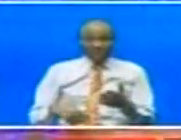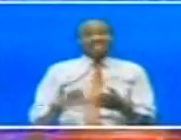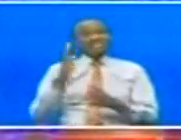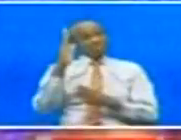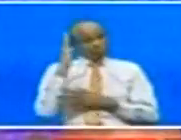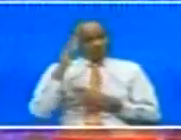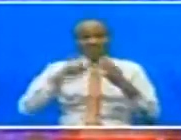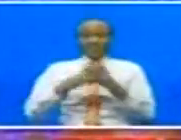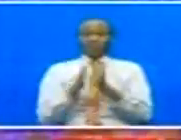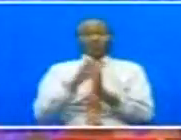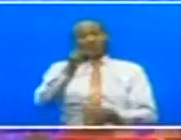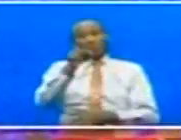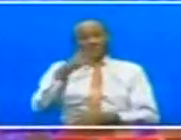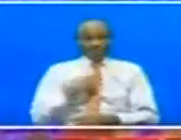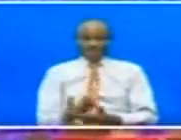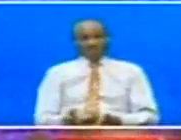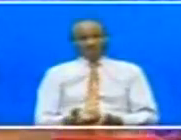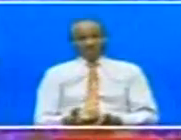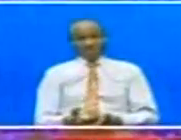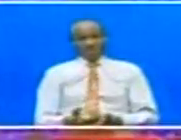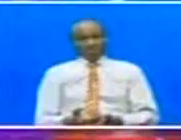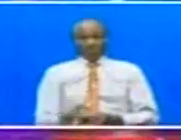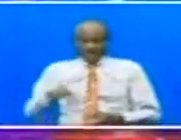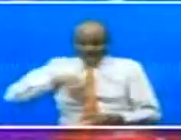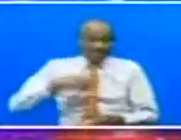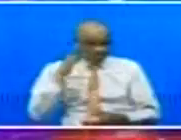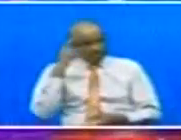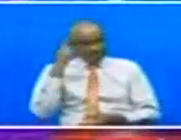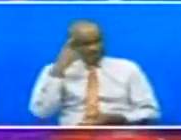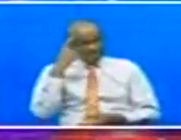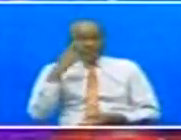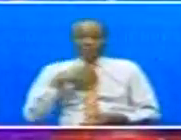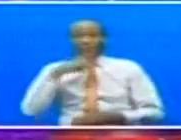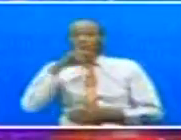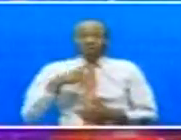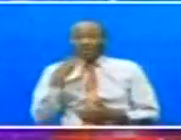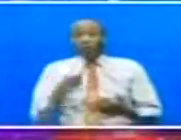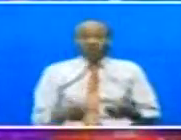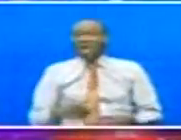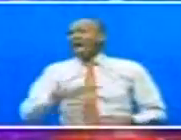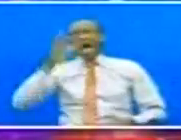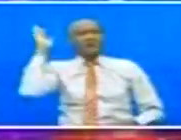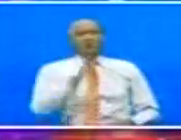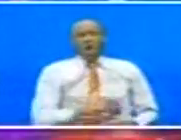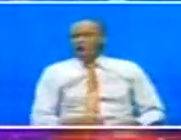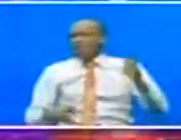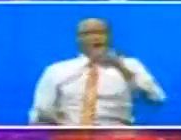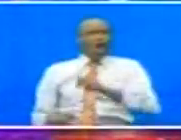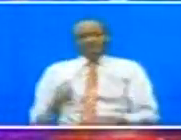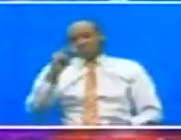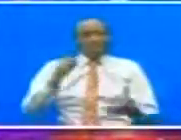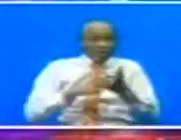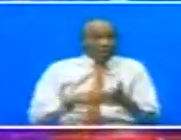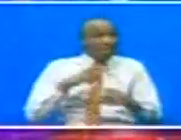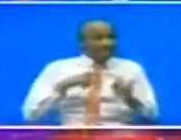security starts with us. Mm. You remember how everybody shouted him out of town and everybody was so upset? Yeah.